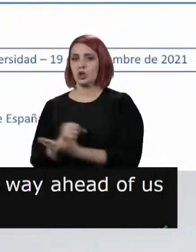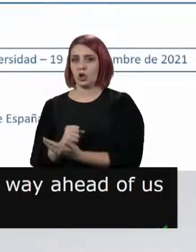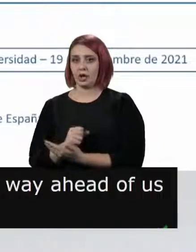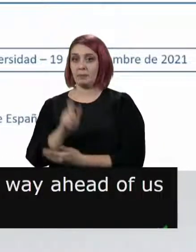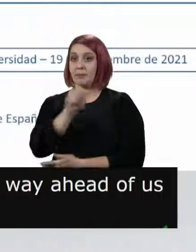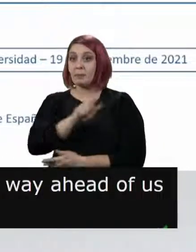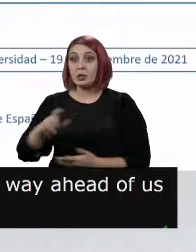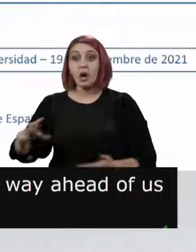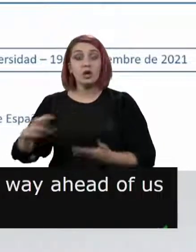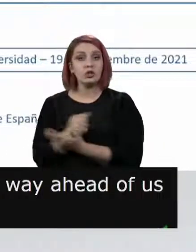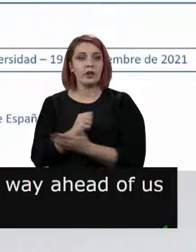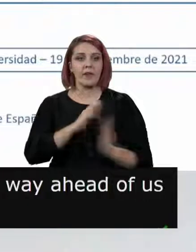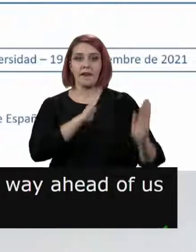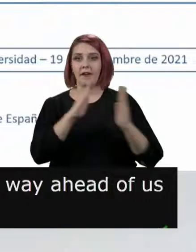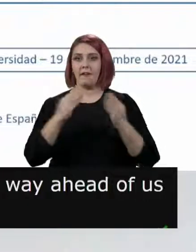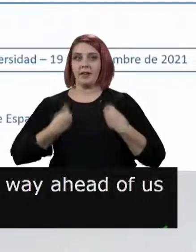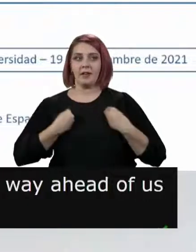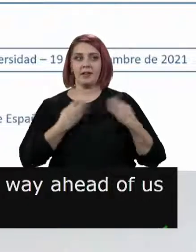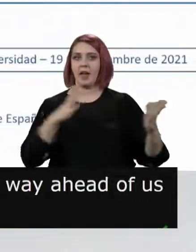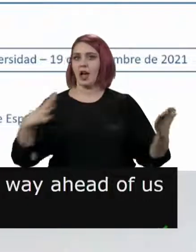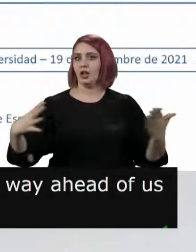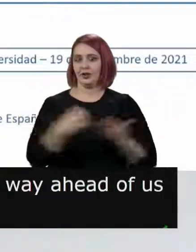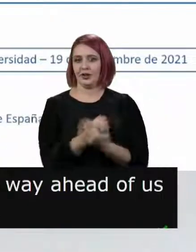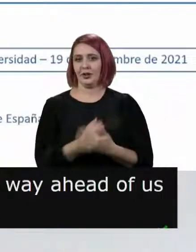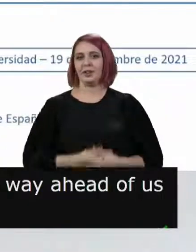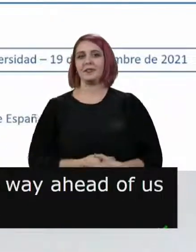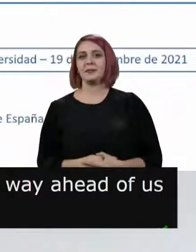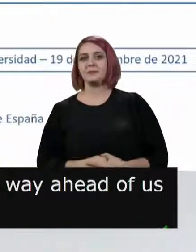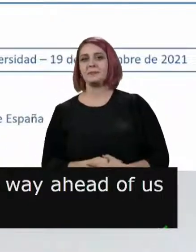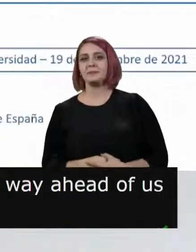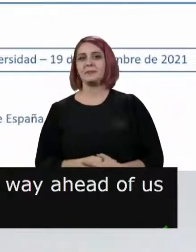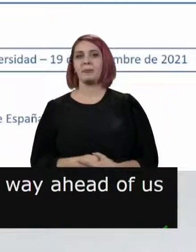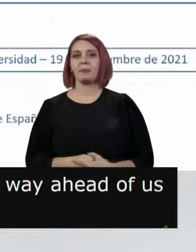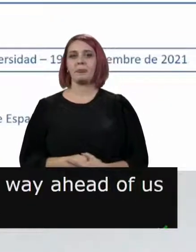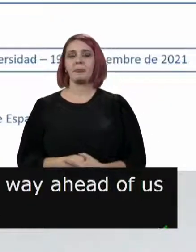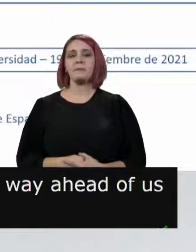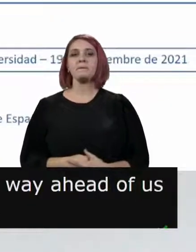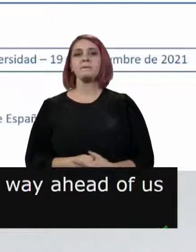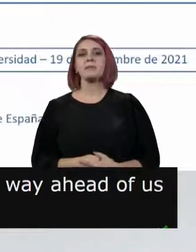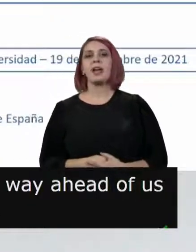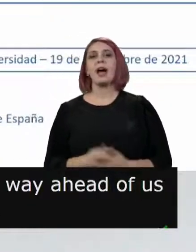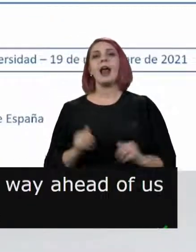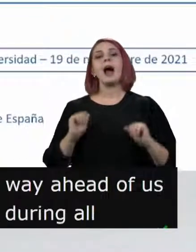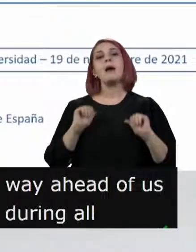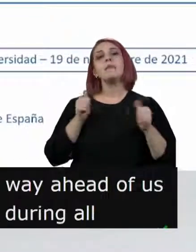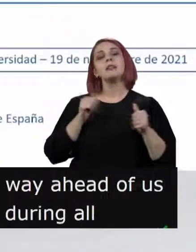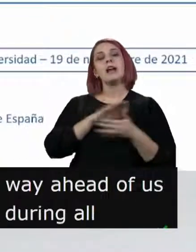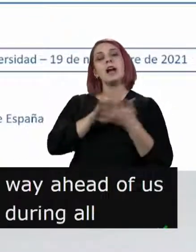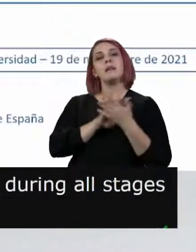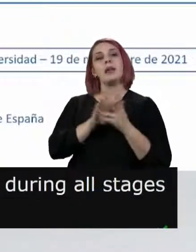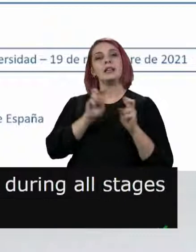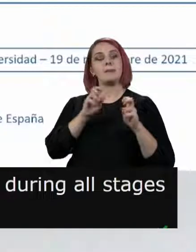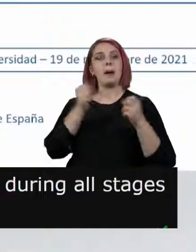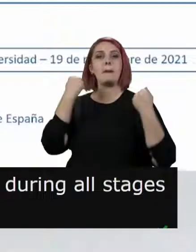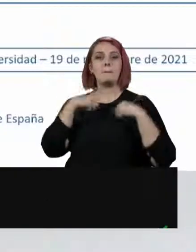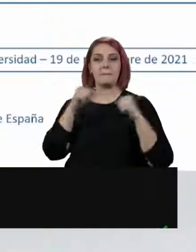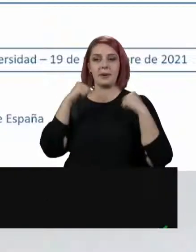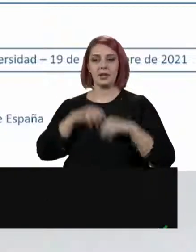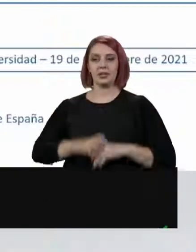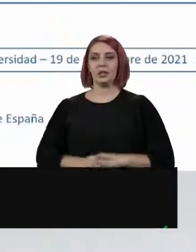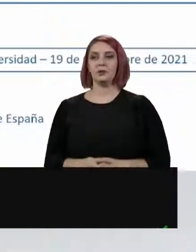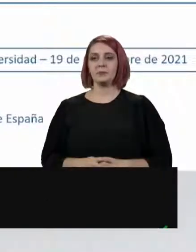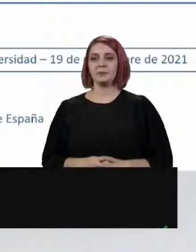for everyone during all stages of their life. Having said that, I would like to talk about the